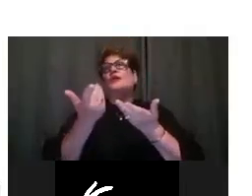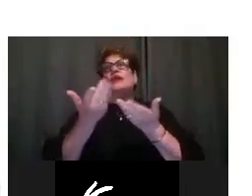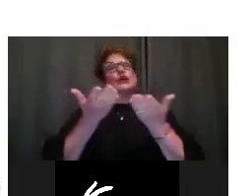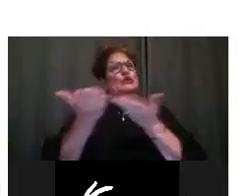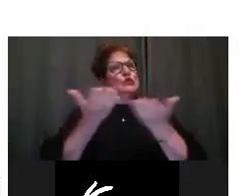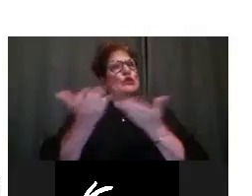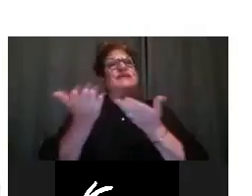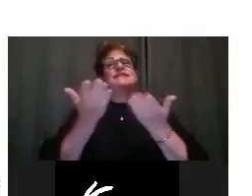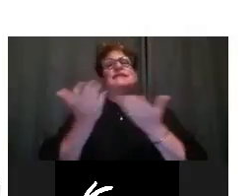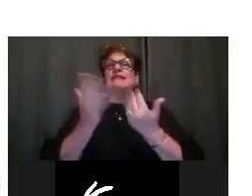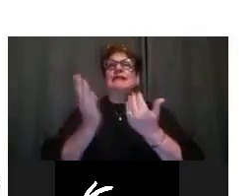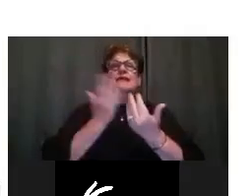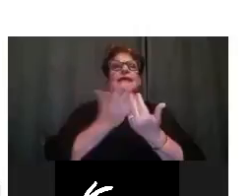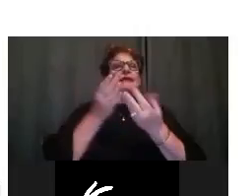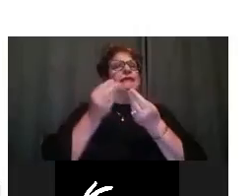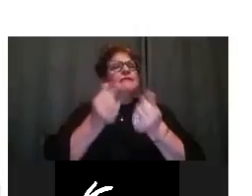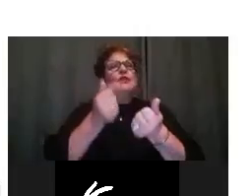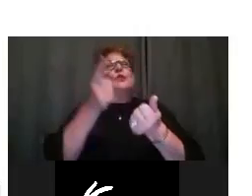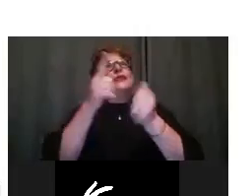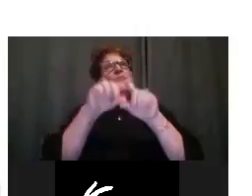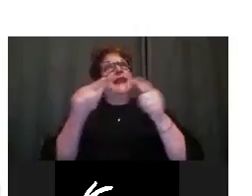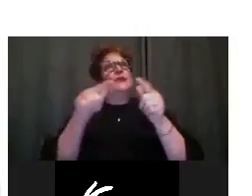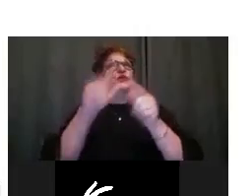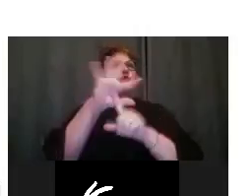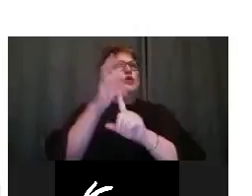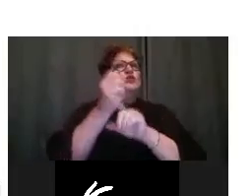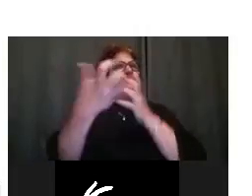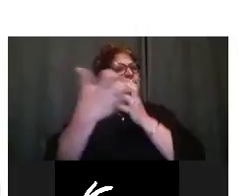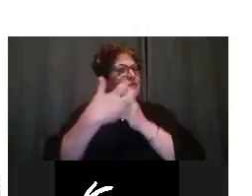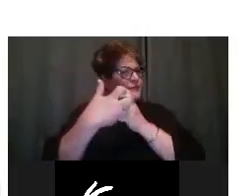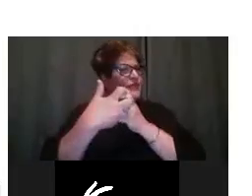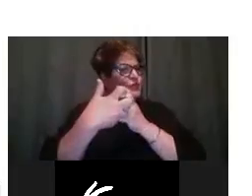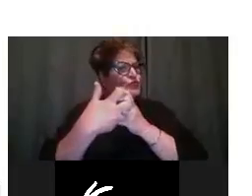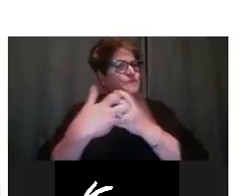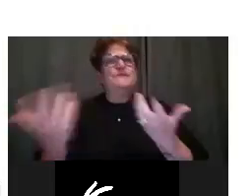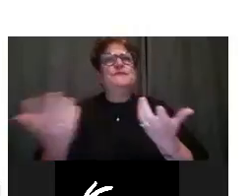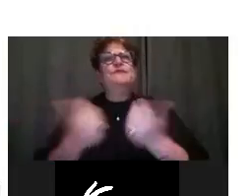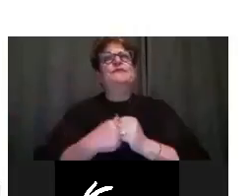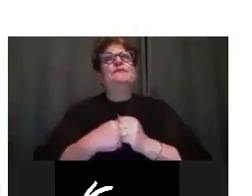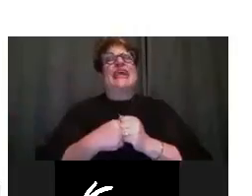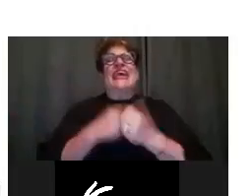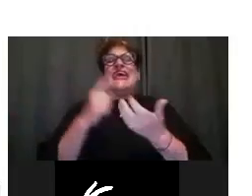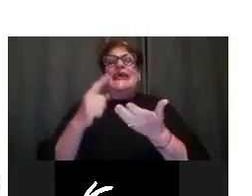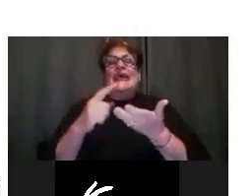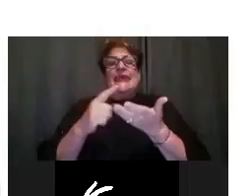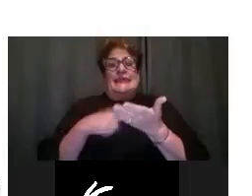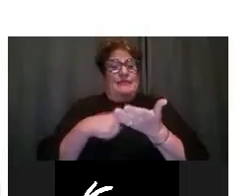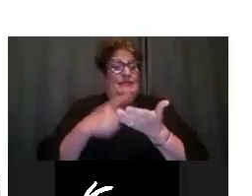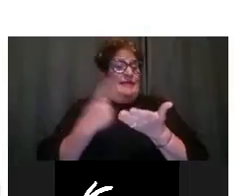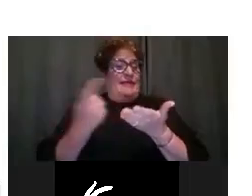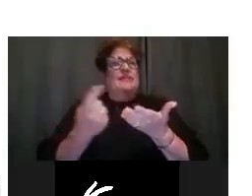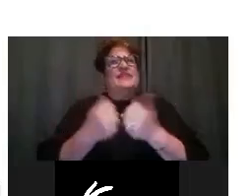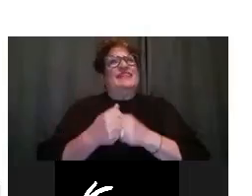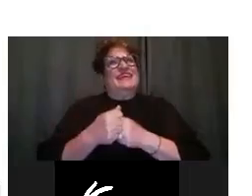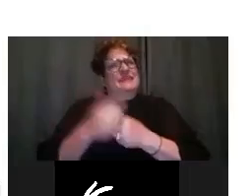that were either language or culturally appropriate. So at times that may have